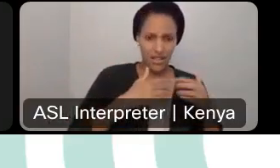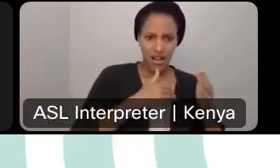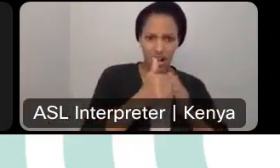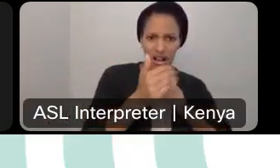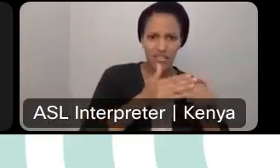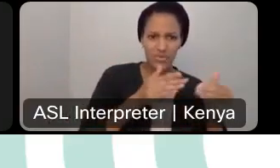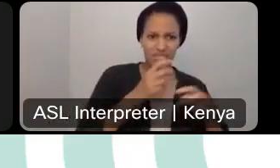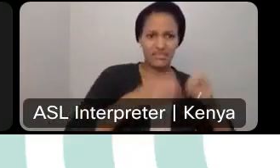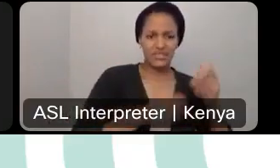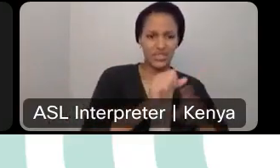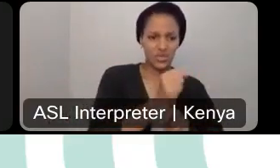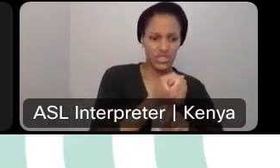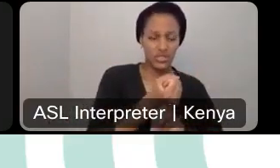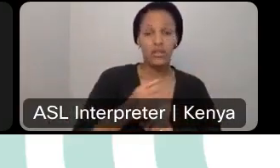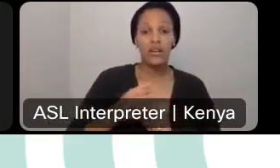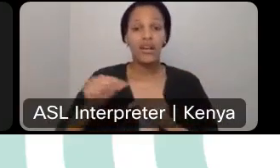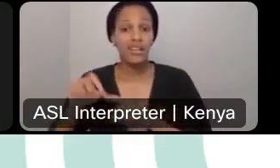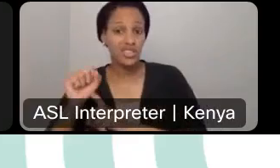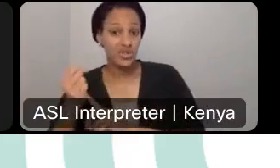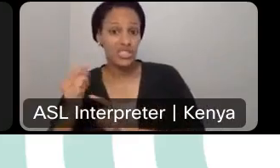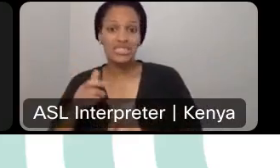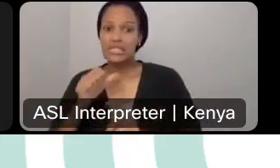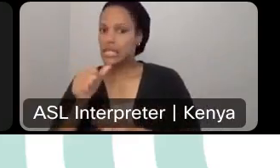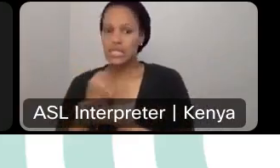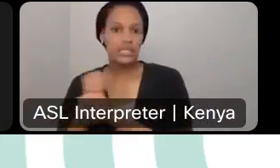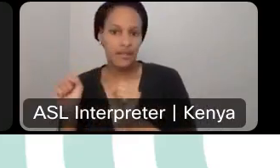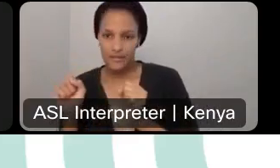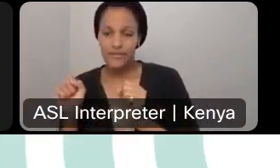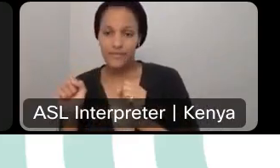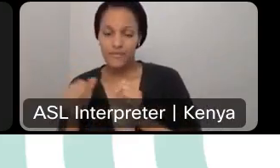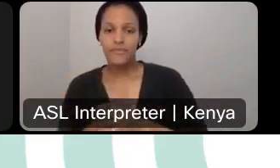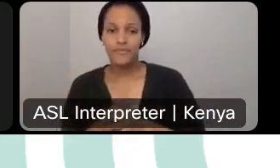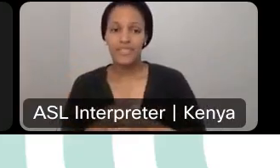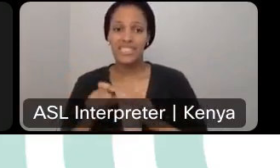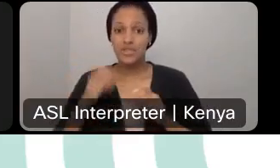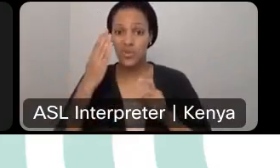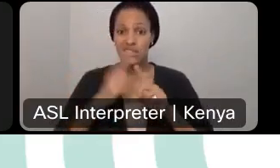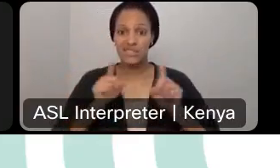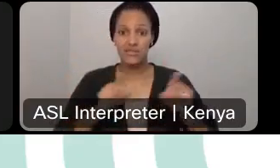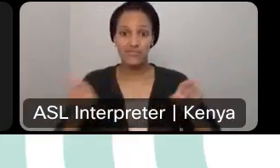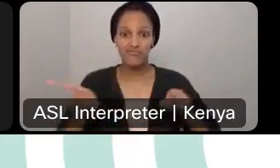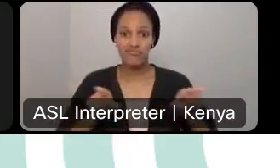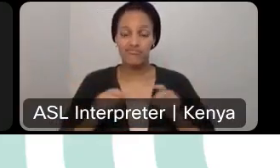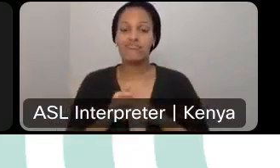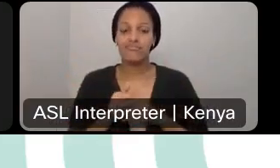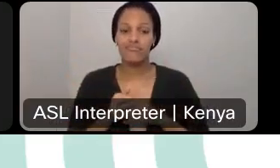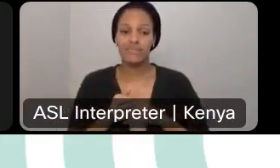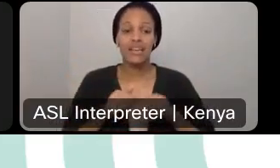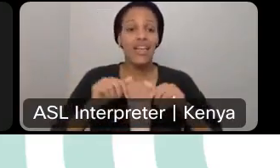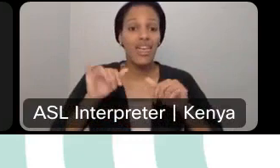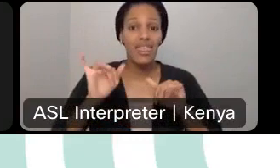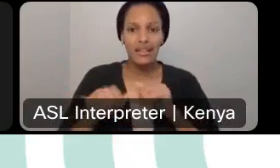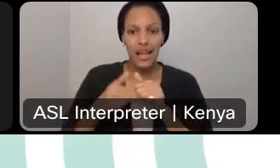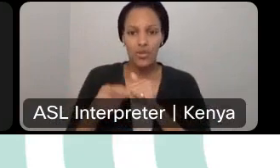situation and when a situation is unsafe. This is part of being aware of how we are affected by